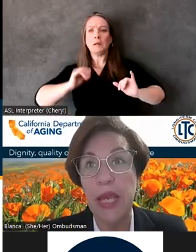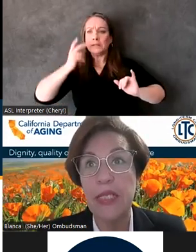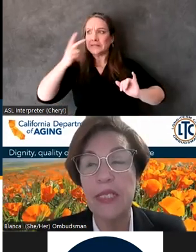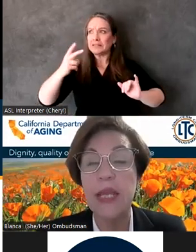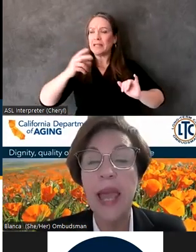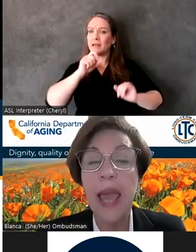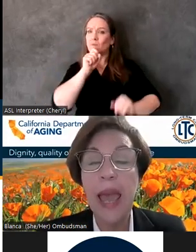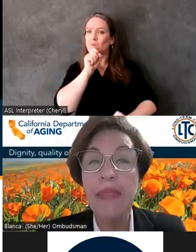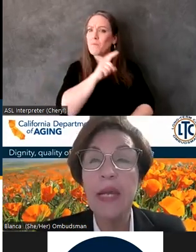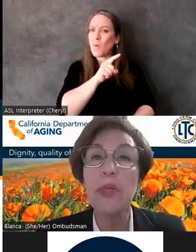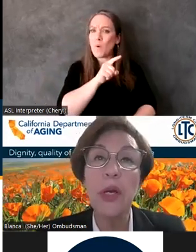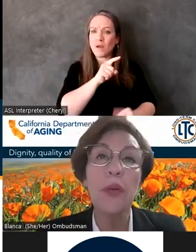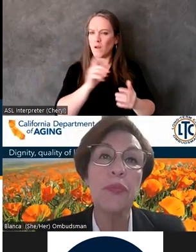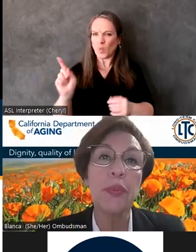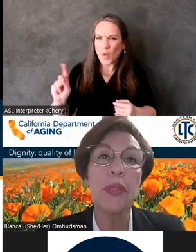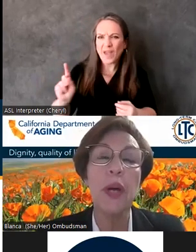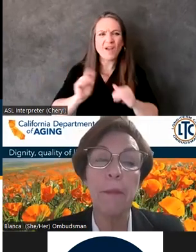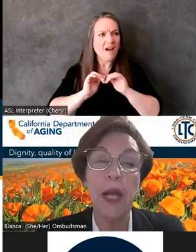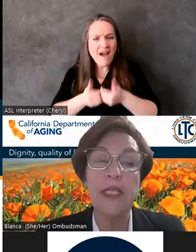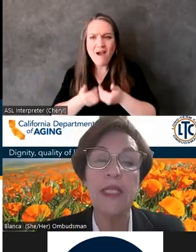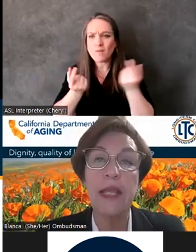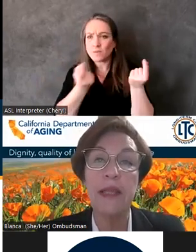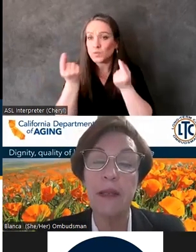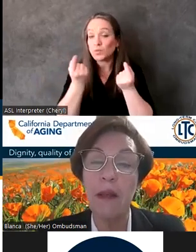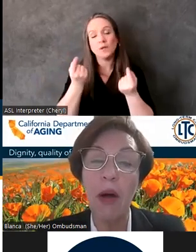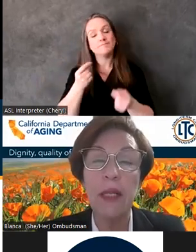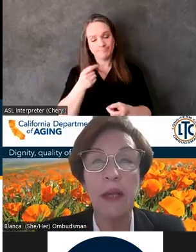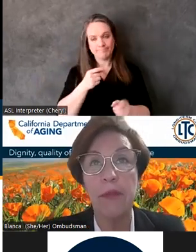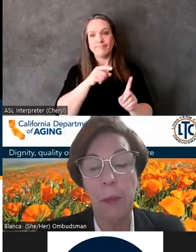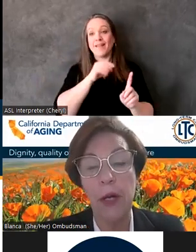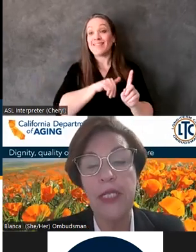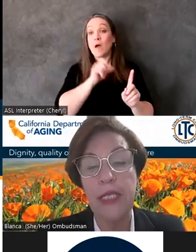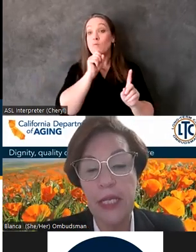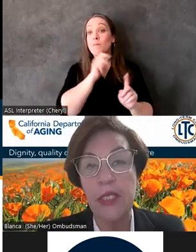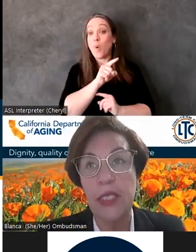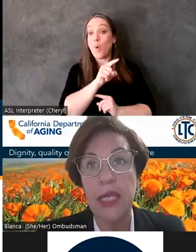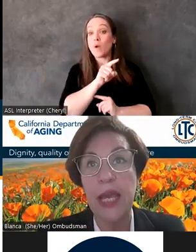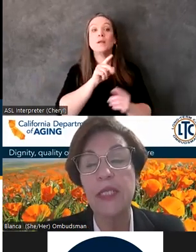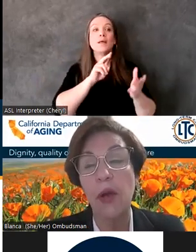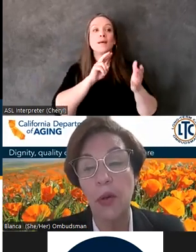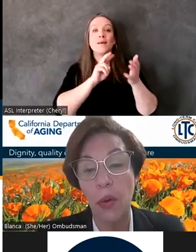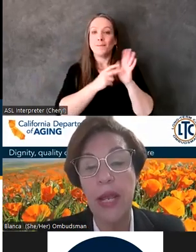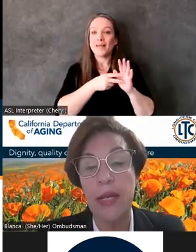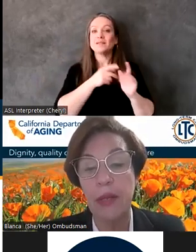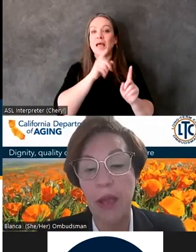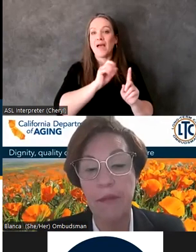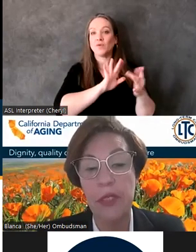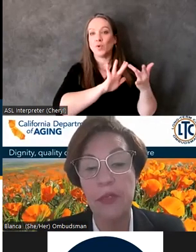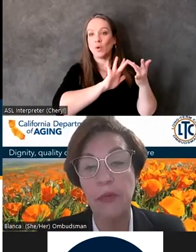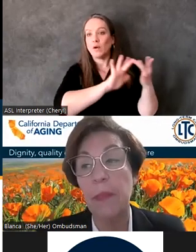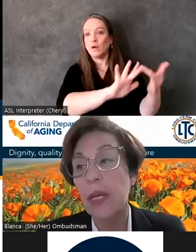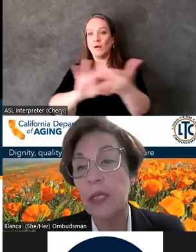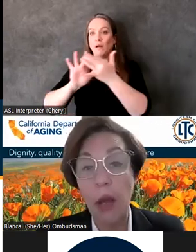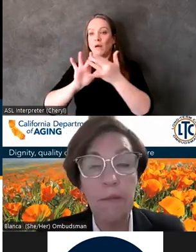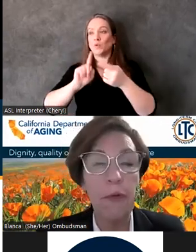abuse cases, and that it would go through a process that all of the parties that touch this case are coordinating their efforts,